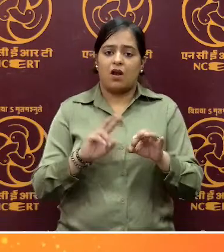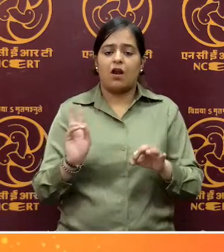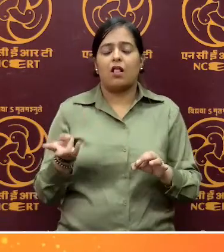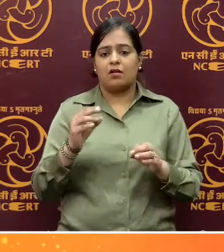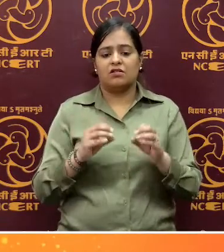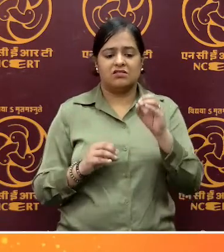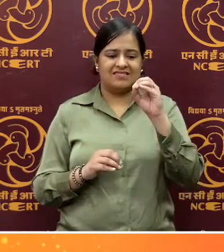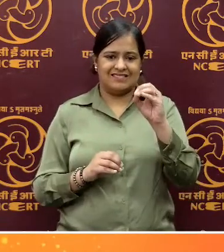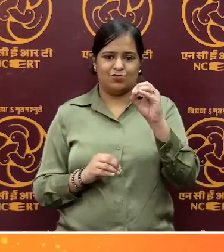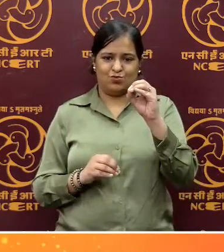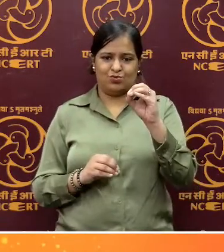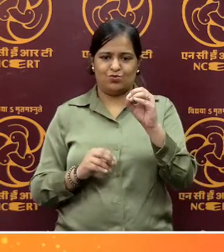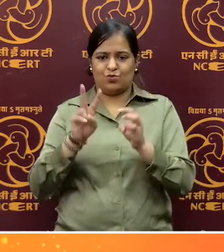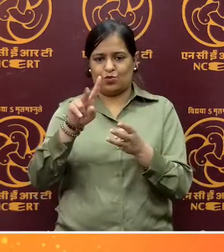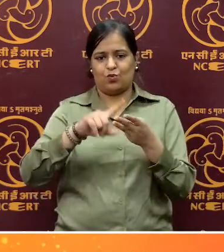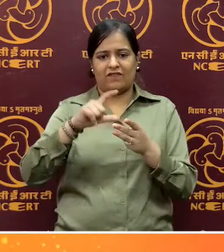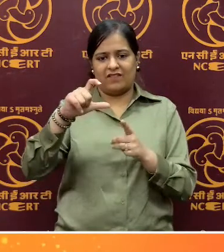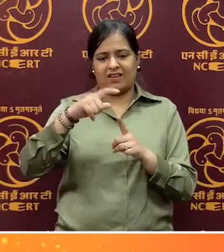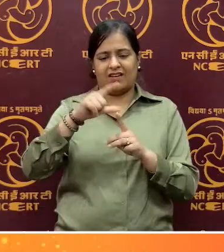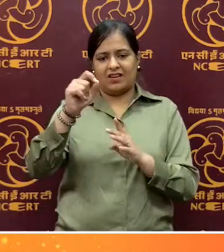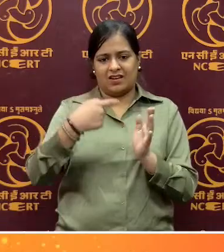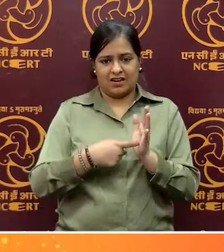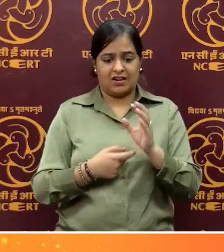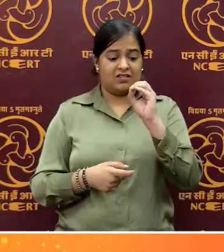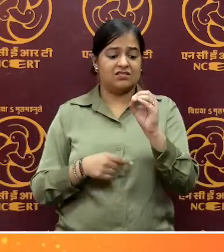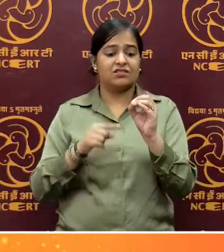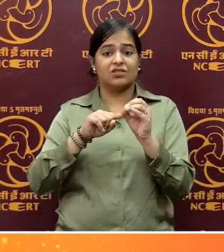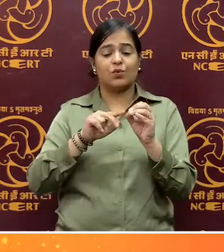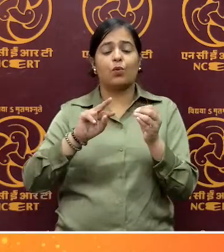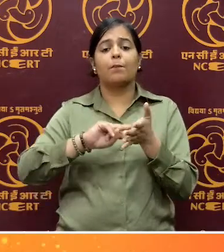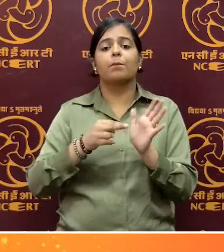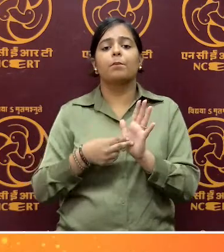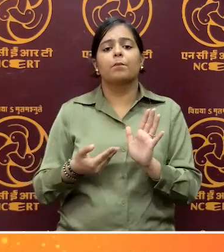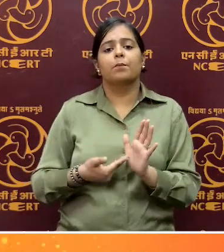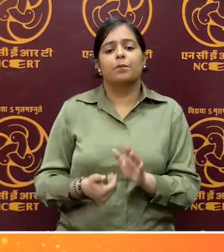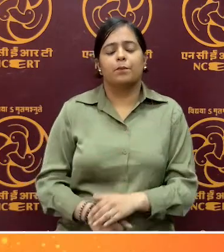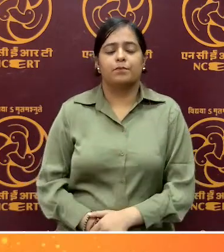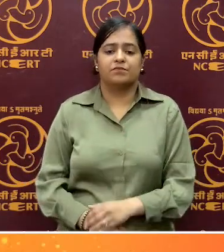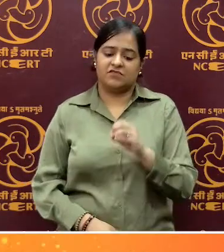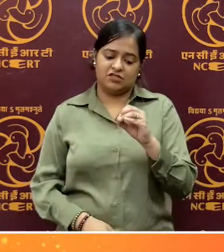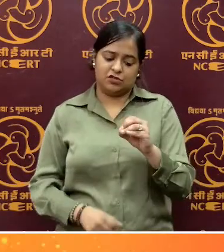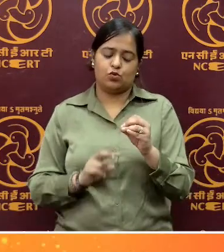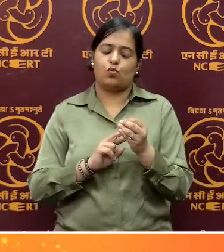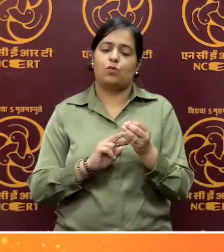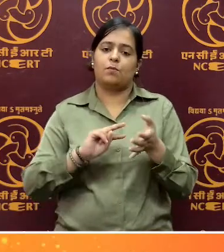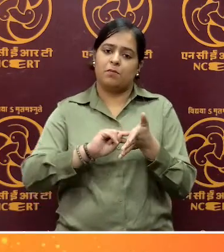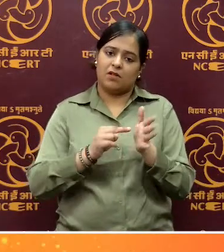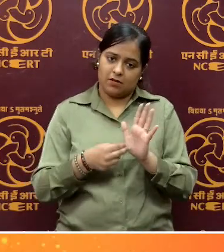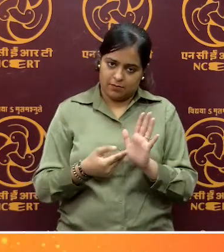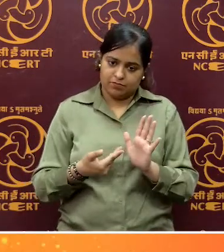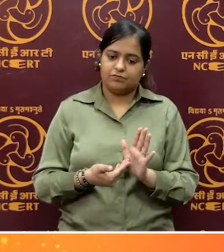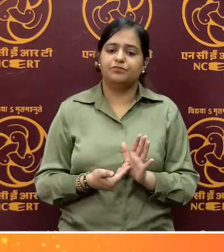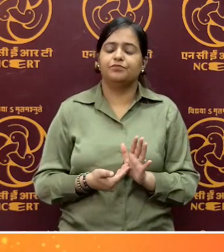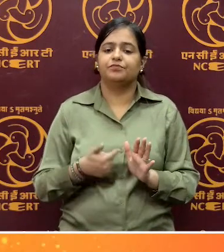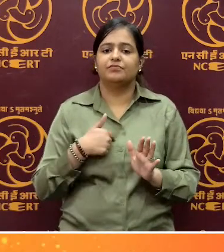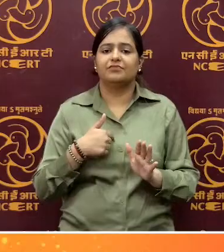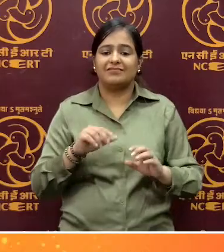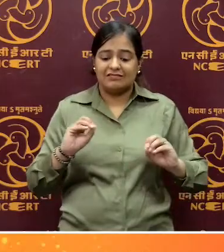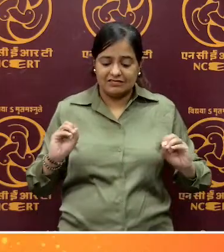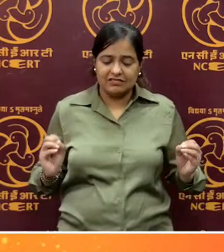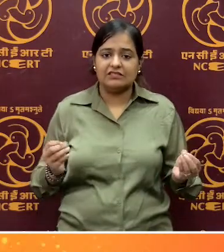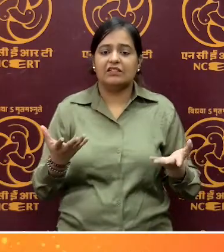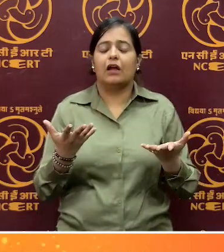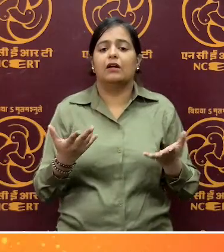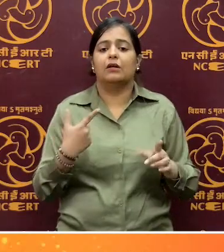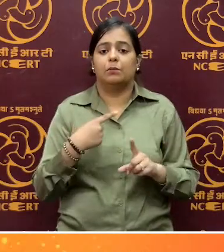zero vector. What is the meaning of this word zero? Zero is the initial